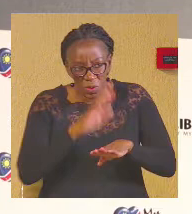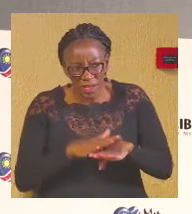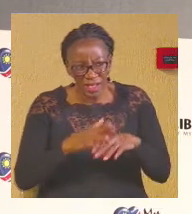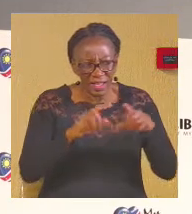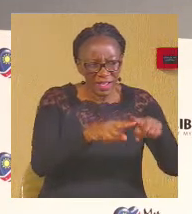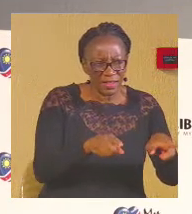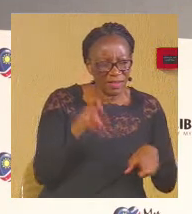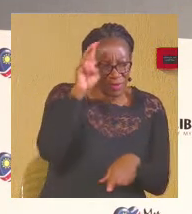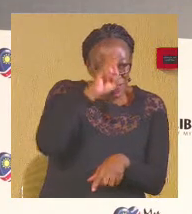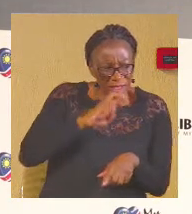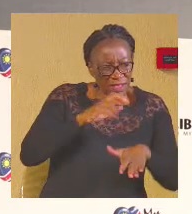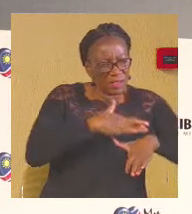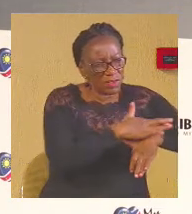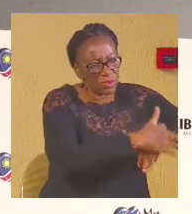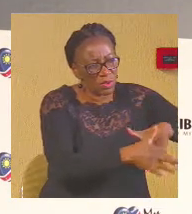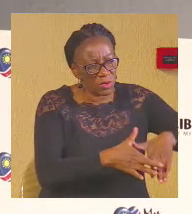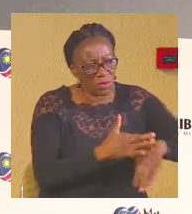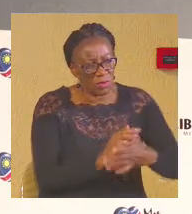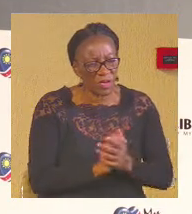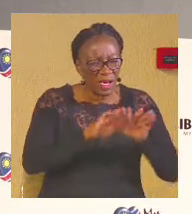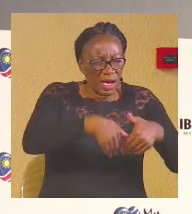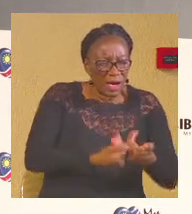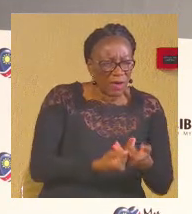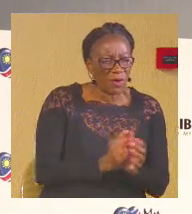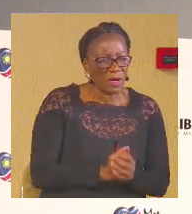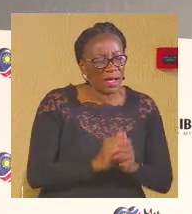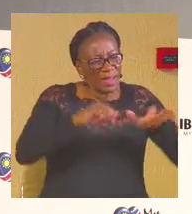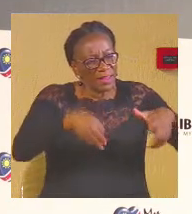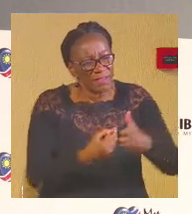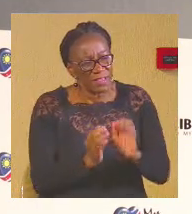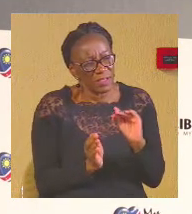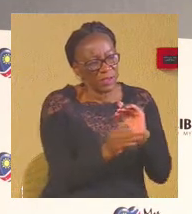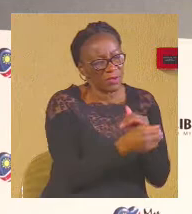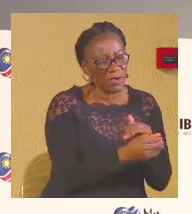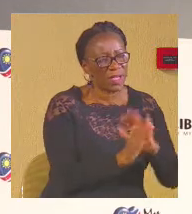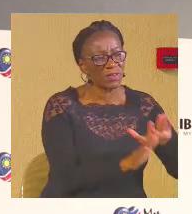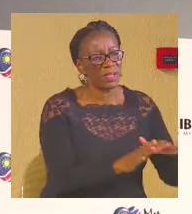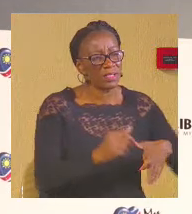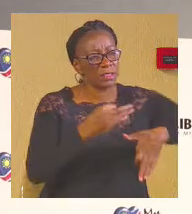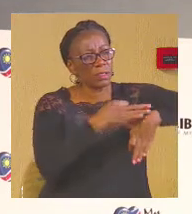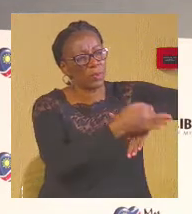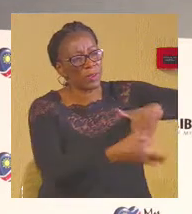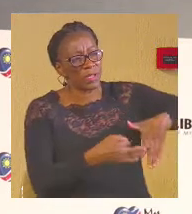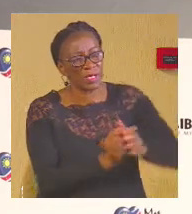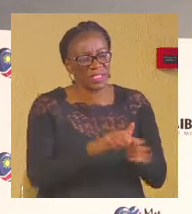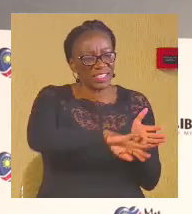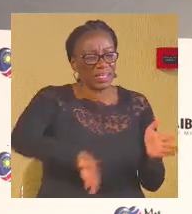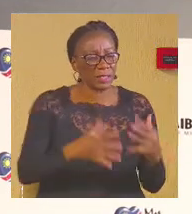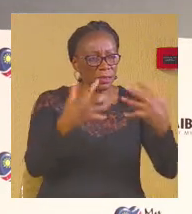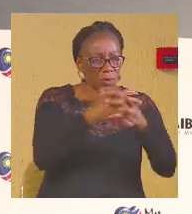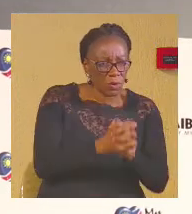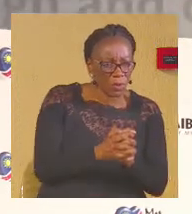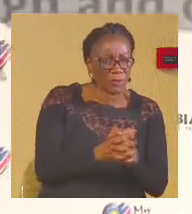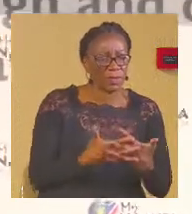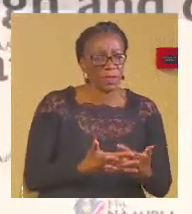across regions in Namibia. How is the setup of isolation unit going so far in the regions? No, thank you,